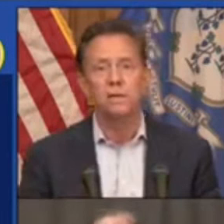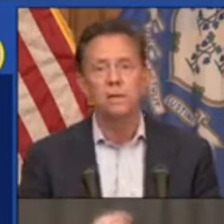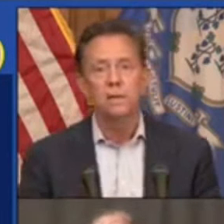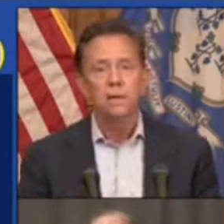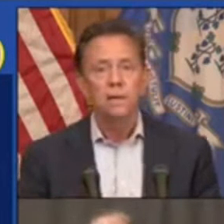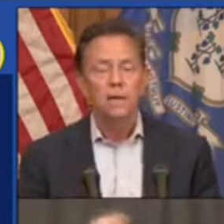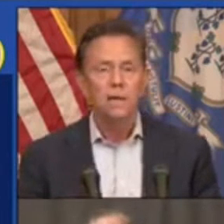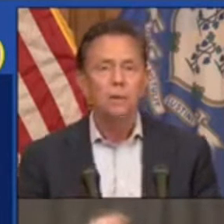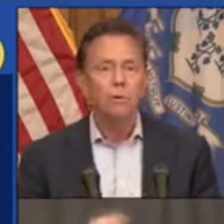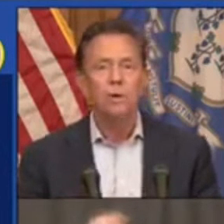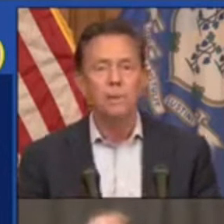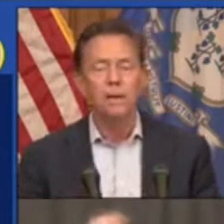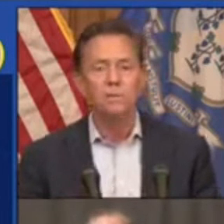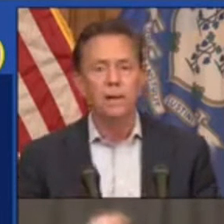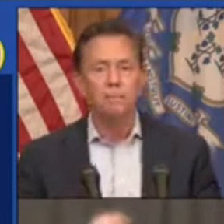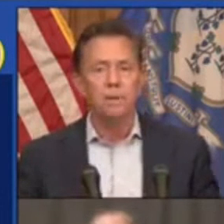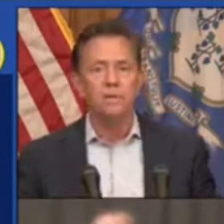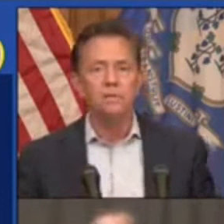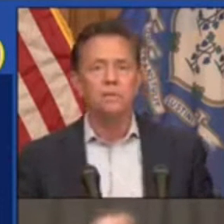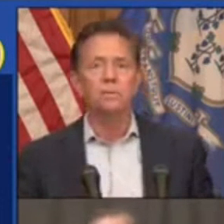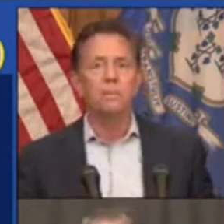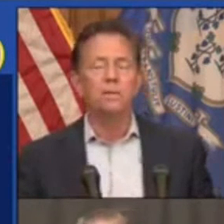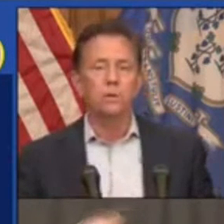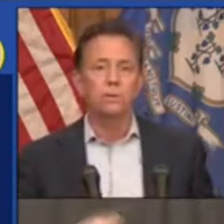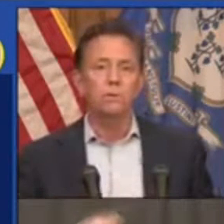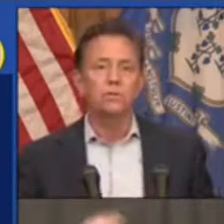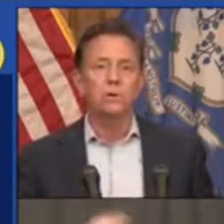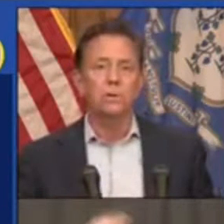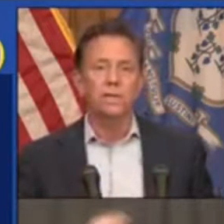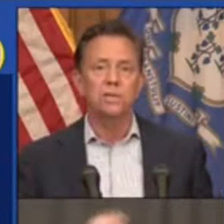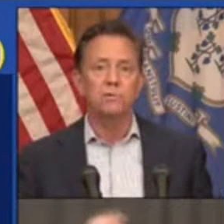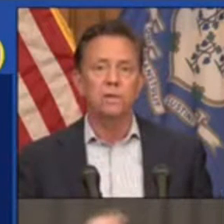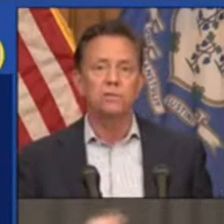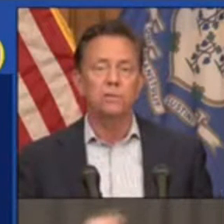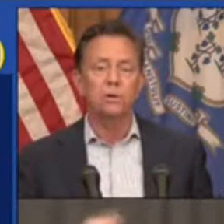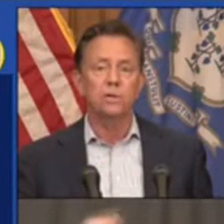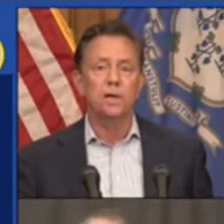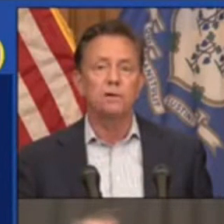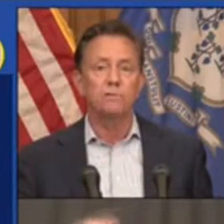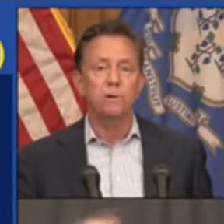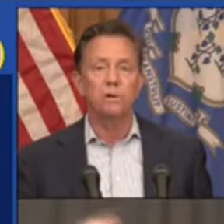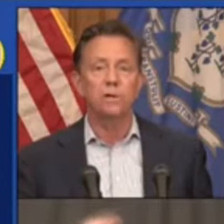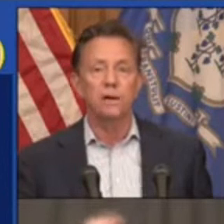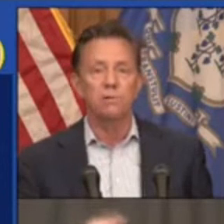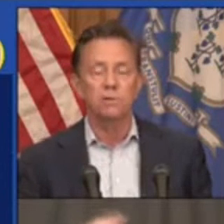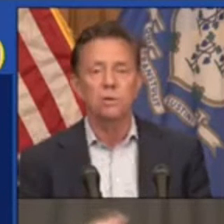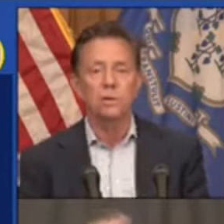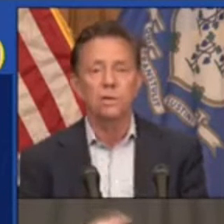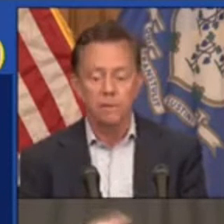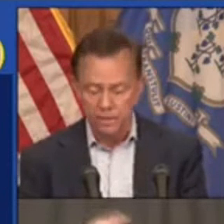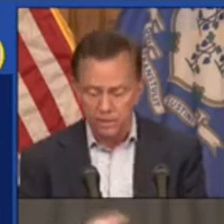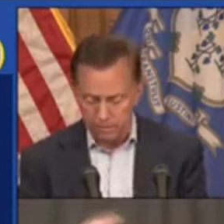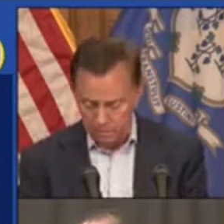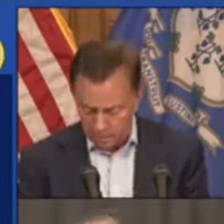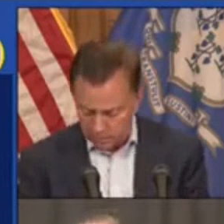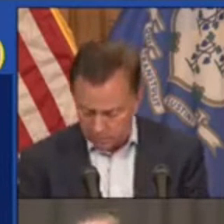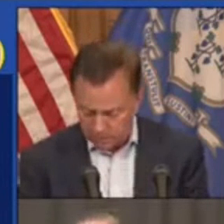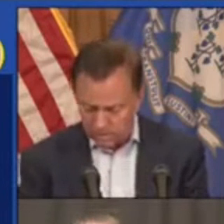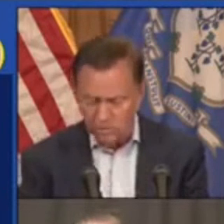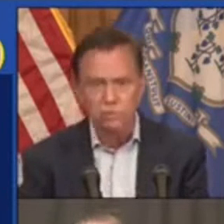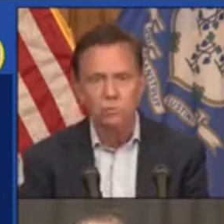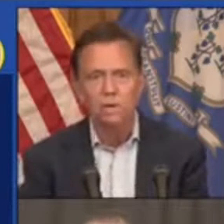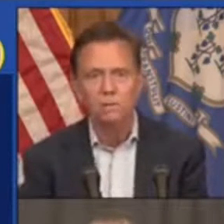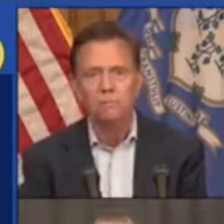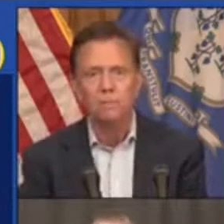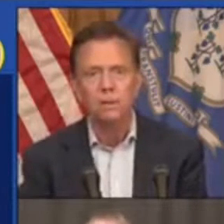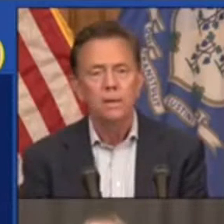been. And I worry about that because I think we saw that's how things started down in Florida and Arizona and other places